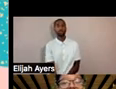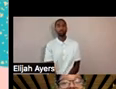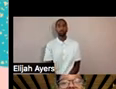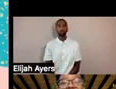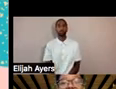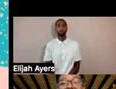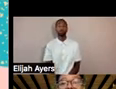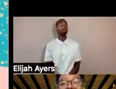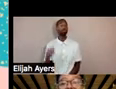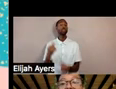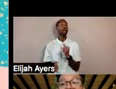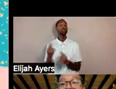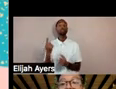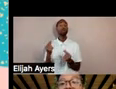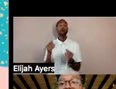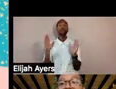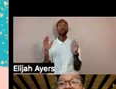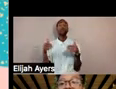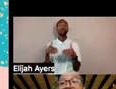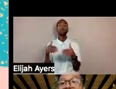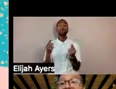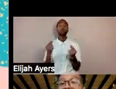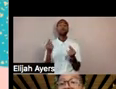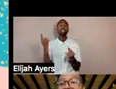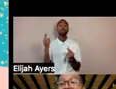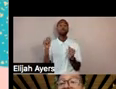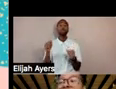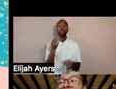And lastly, focusing on one thing that you can taste.